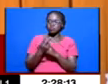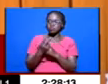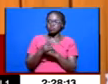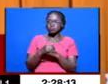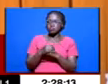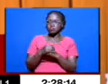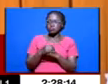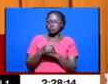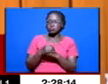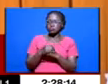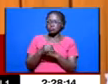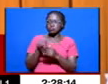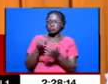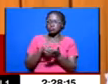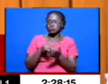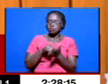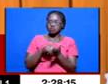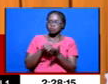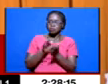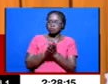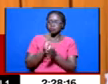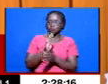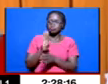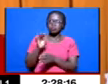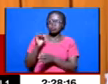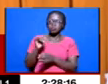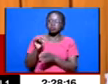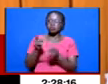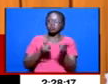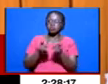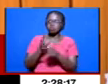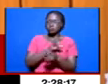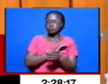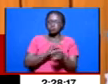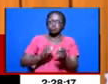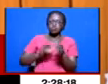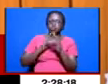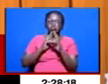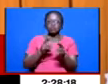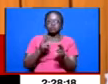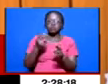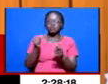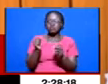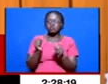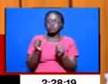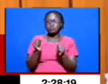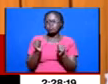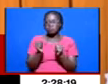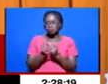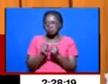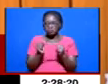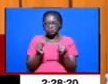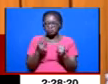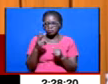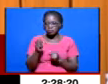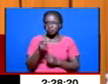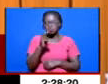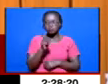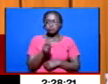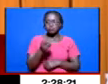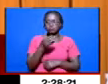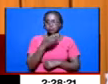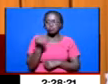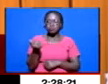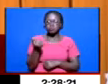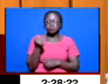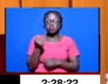contained in the BBI Steering Committee report presented to the President on 26, 2020 are better